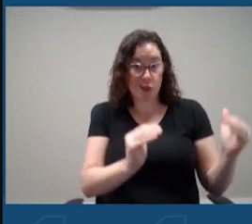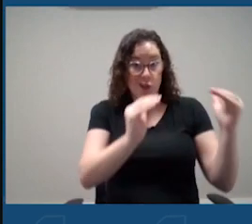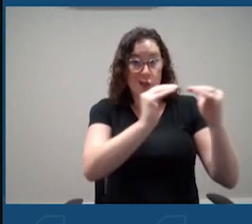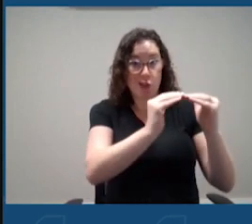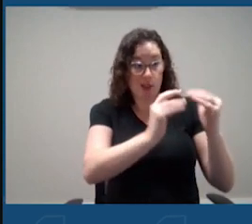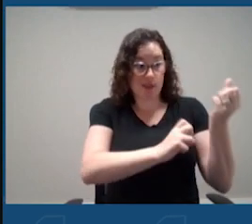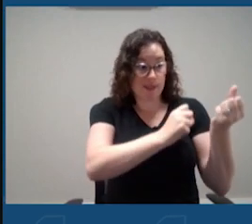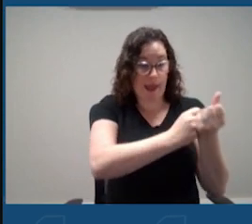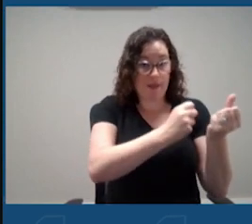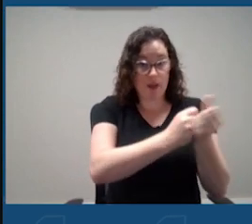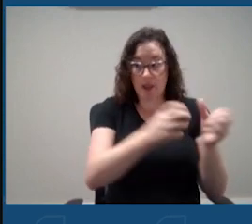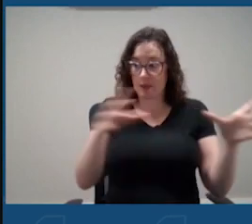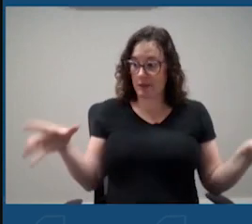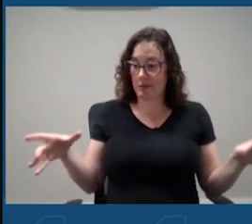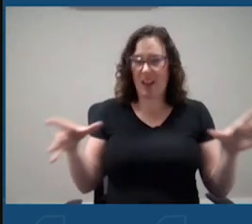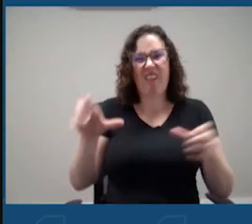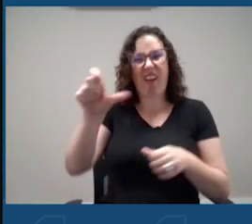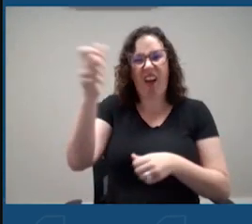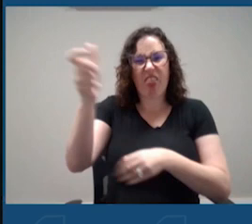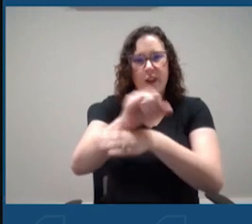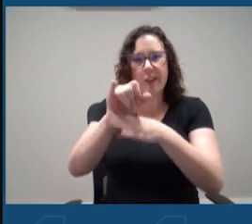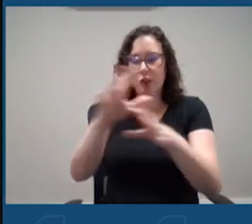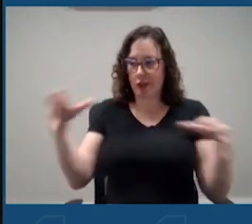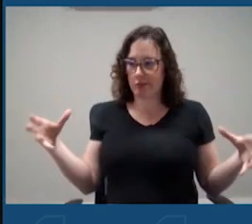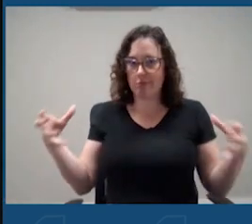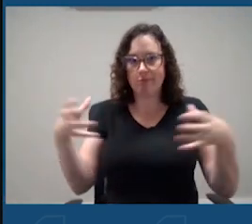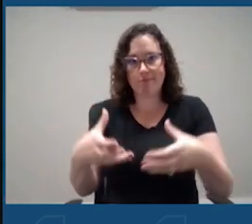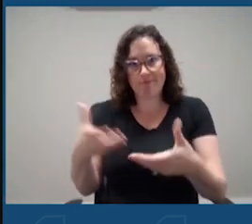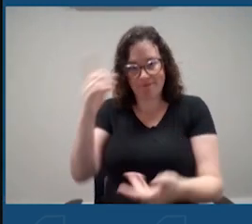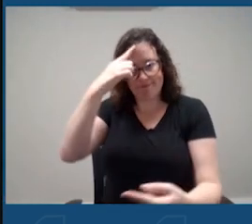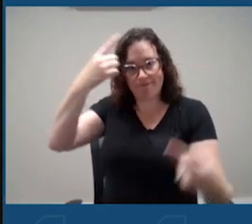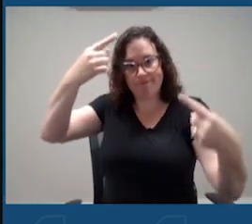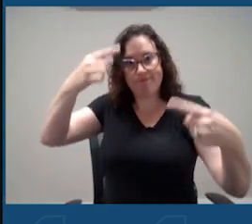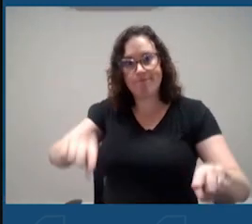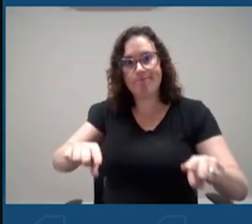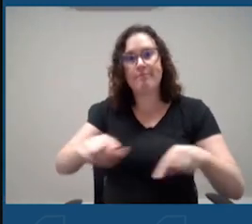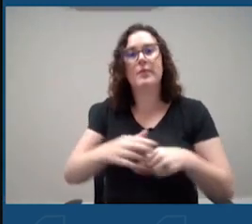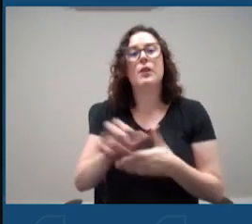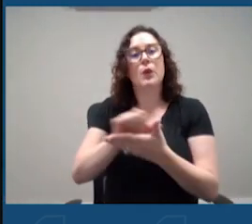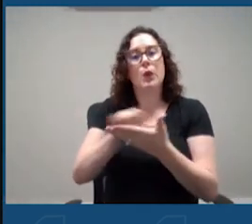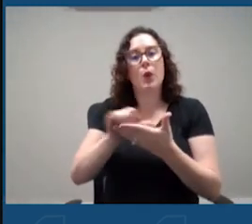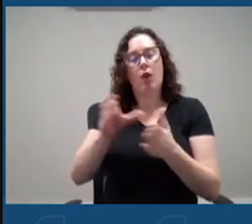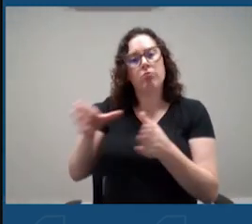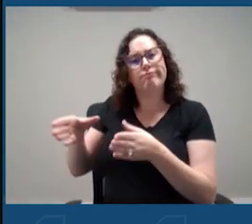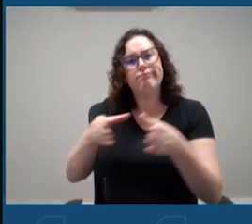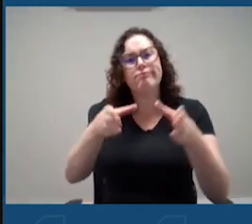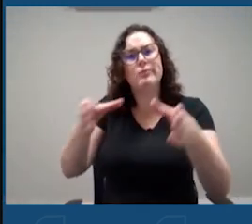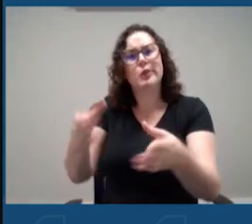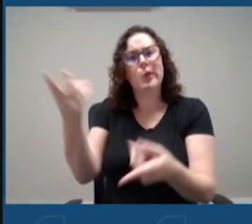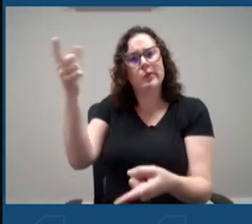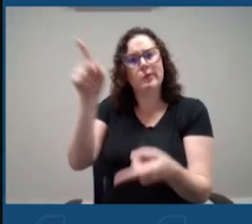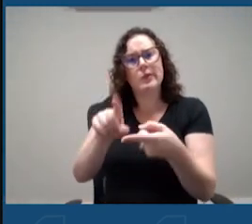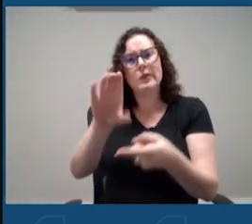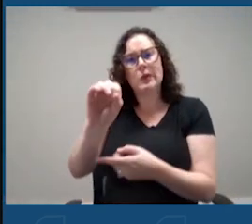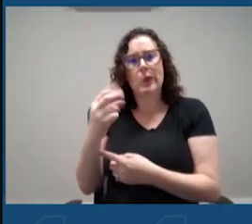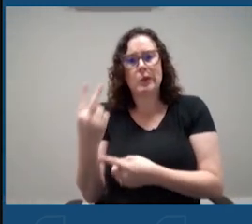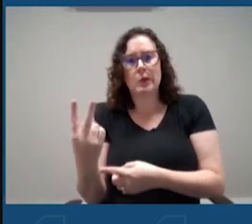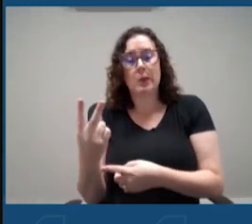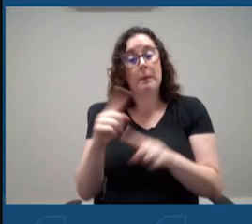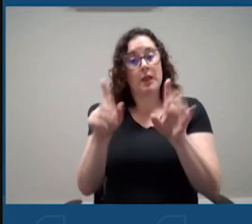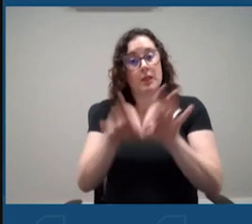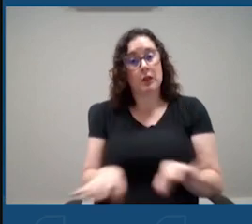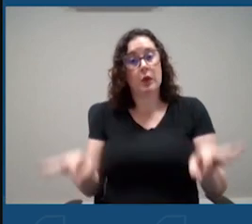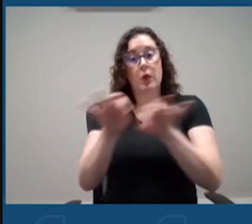advocates, and related industries. As New York State forges a path to decarbonization, it is critical that workers in new